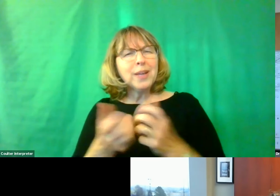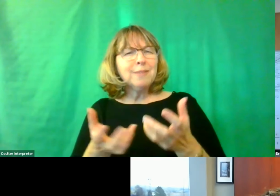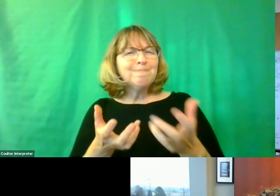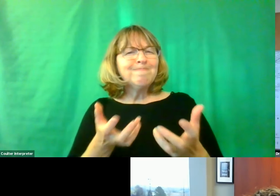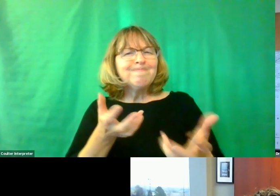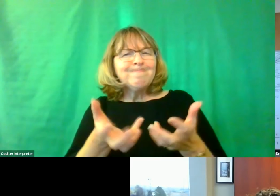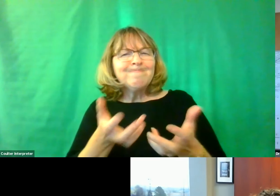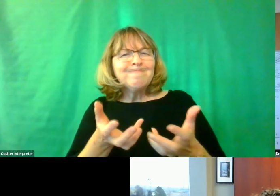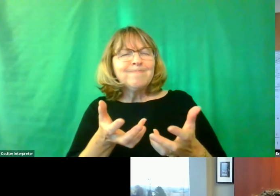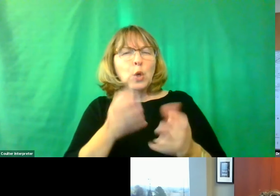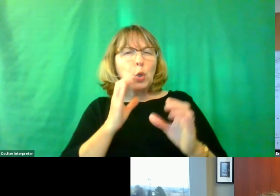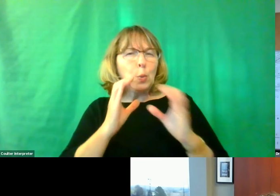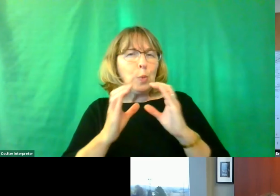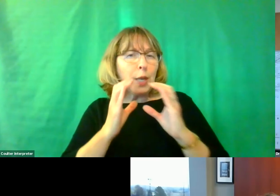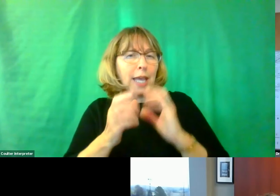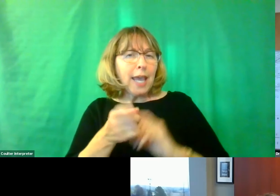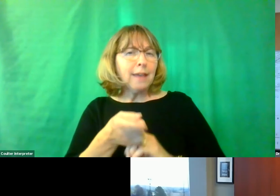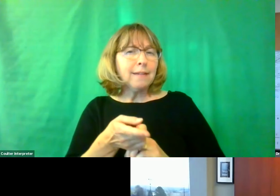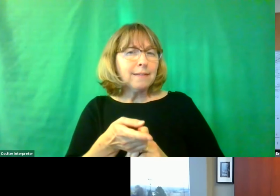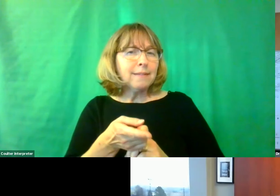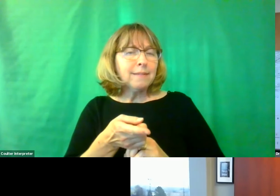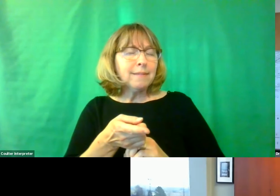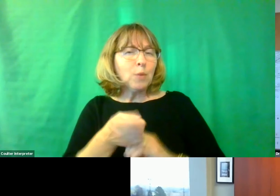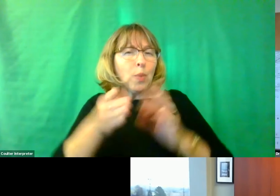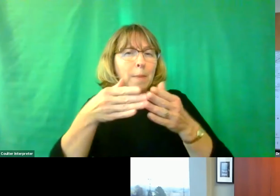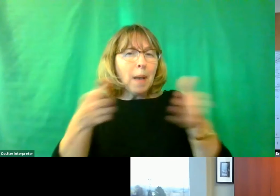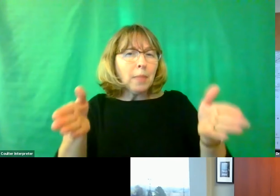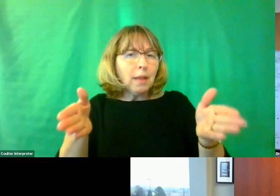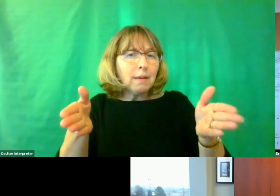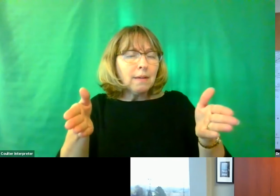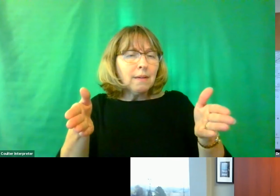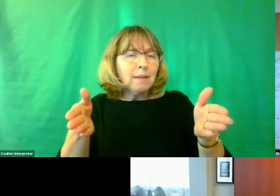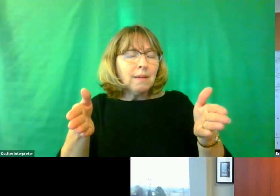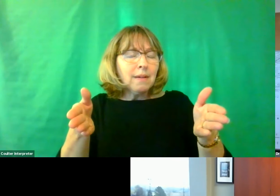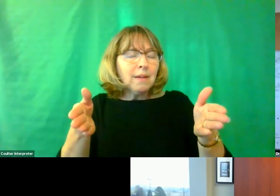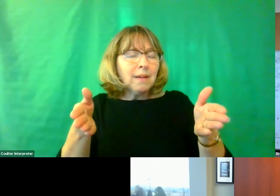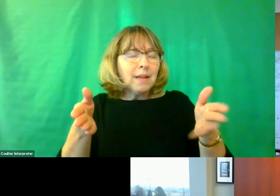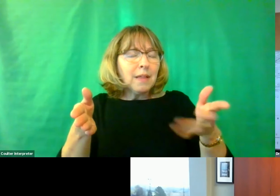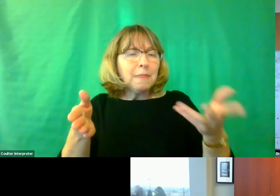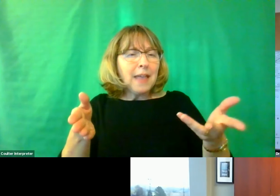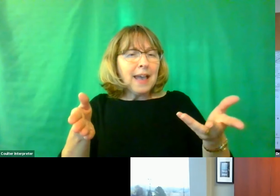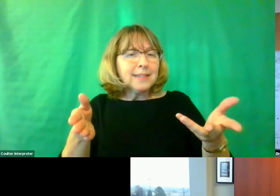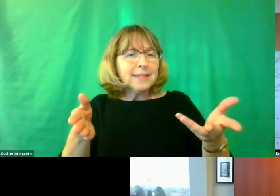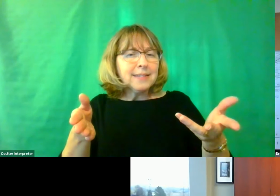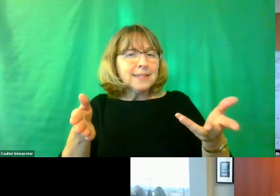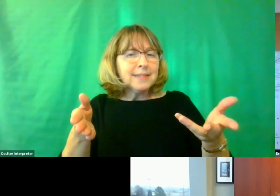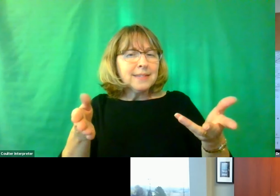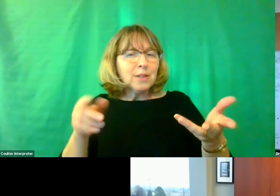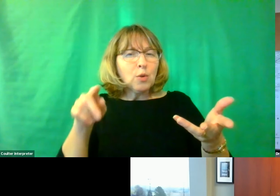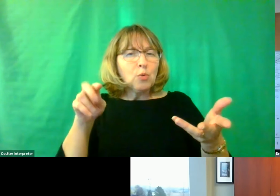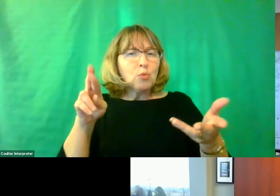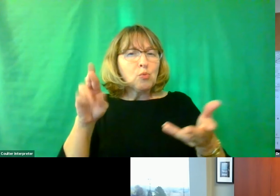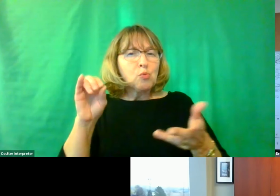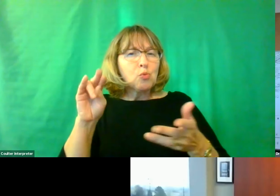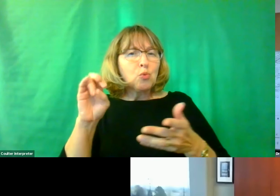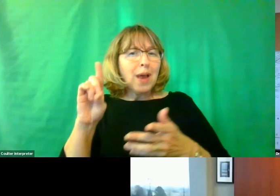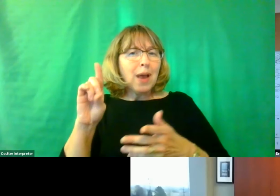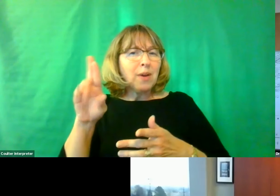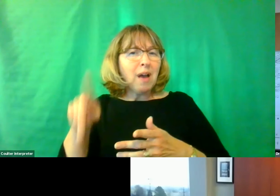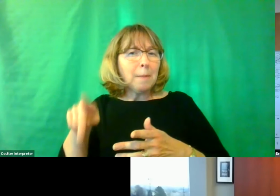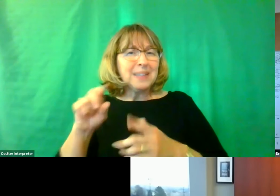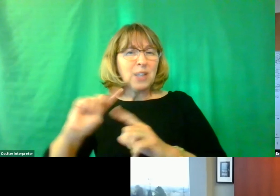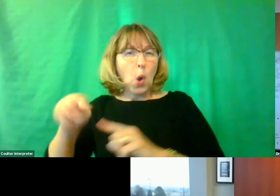whether this is really, from a farming perspective, the only chemical that we should be worried about that's used in farming today. Well,